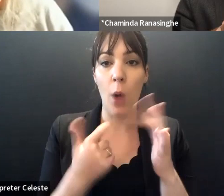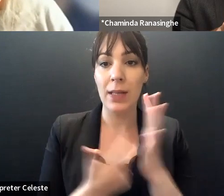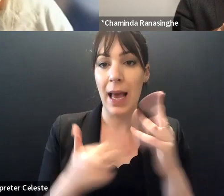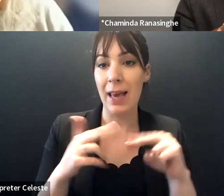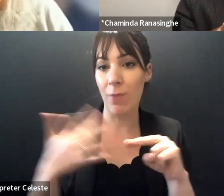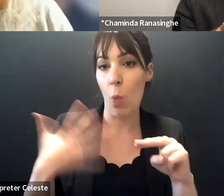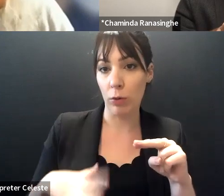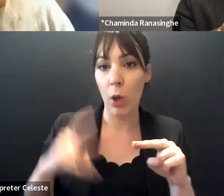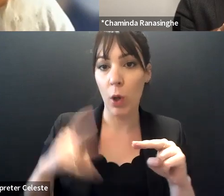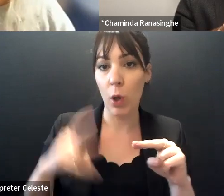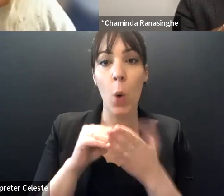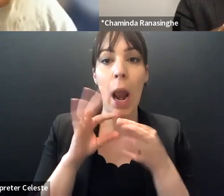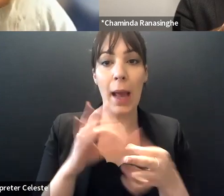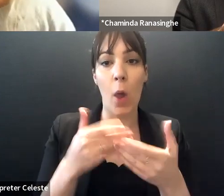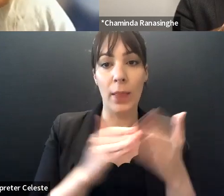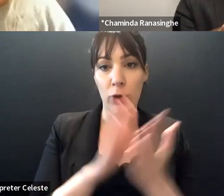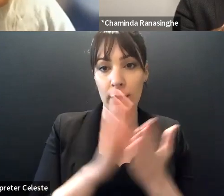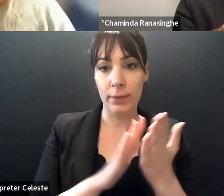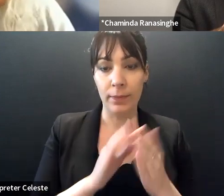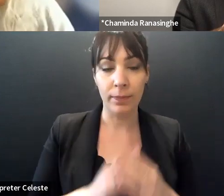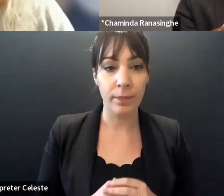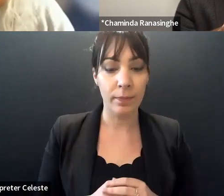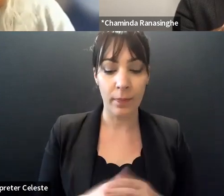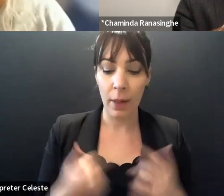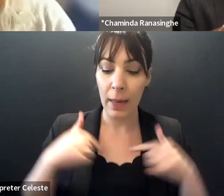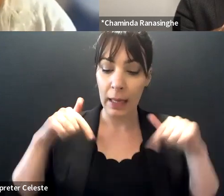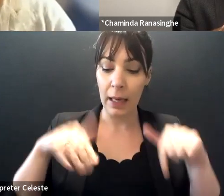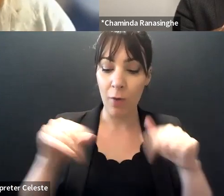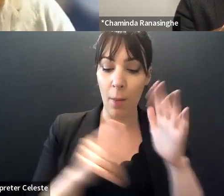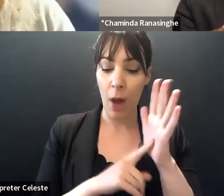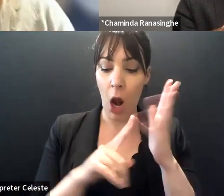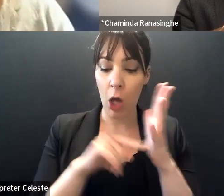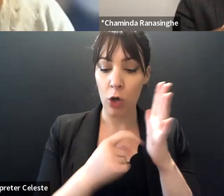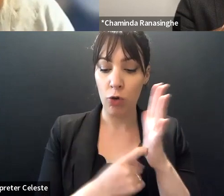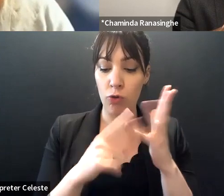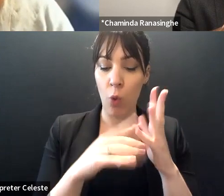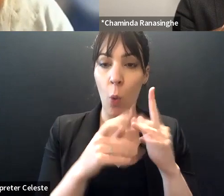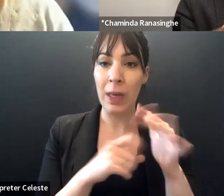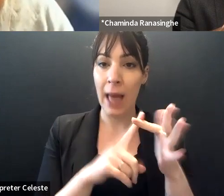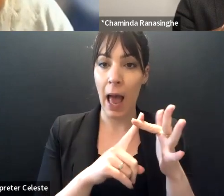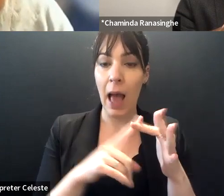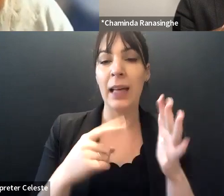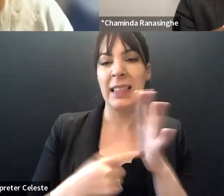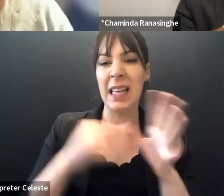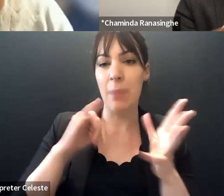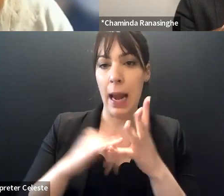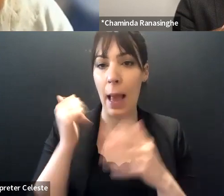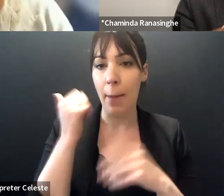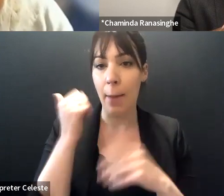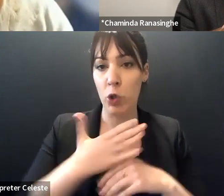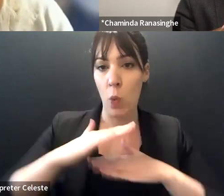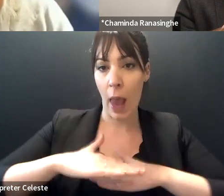to access. I'm coming to you from Lutchwida, Tasmanian Aboriginal land, and in the spirit of reconciliation, I want